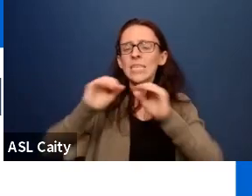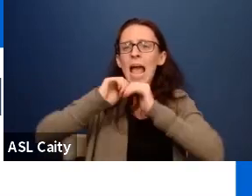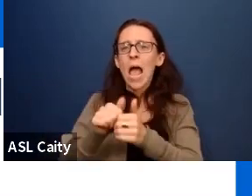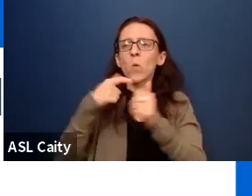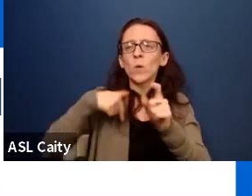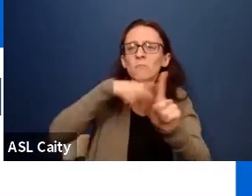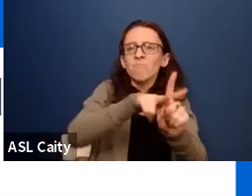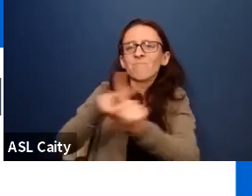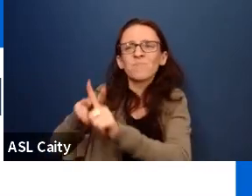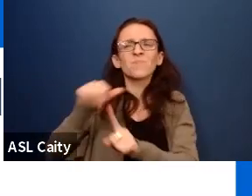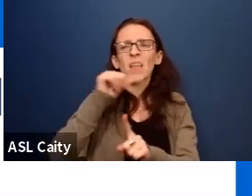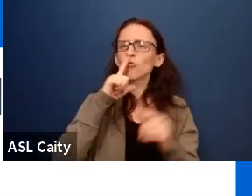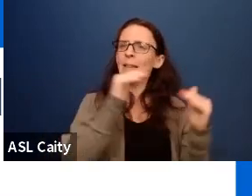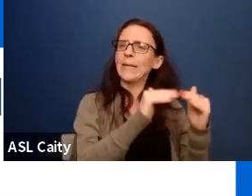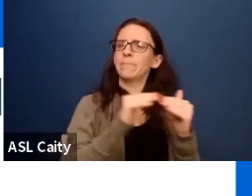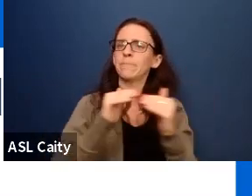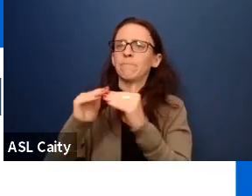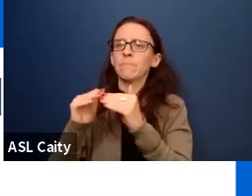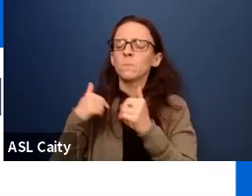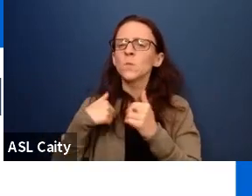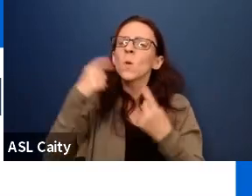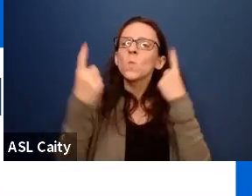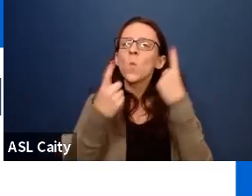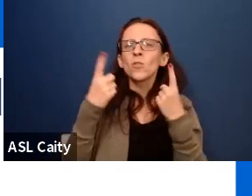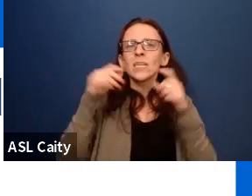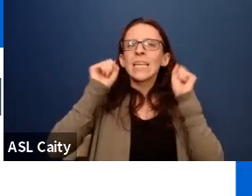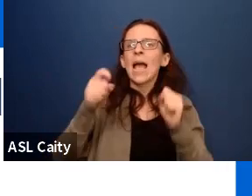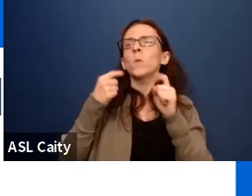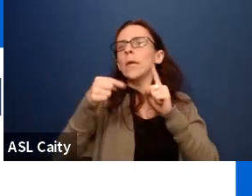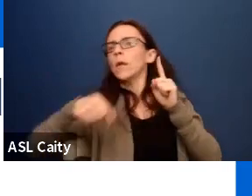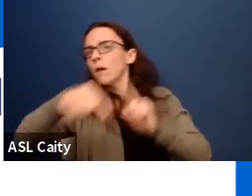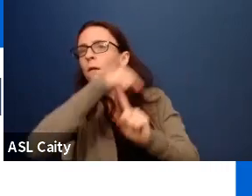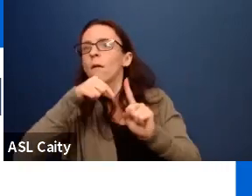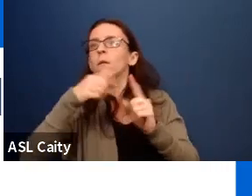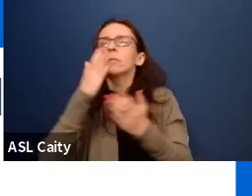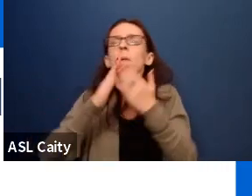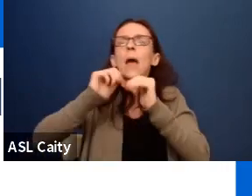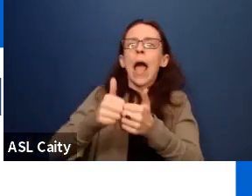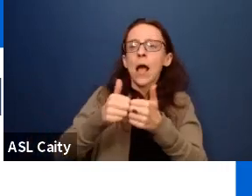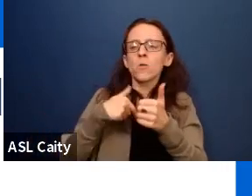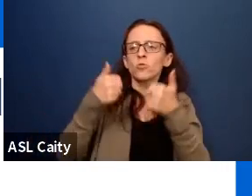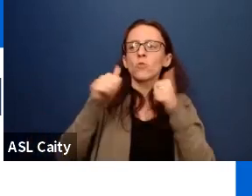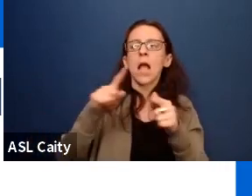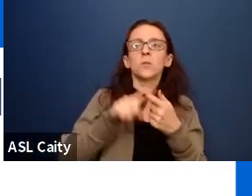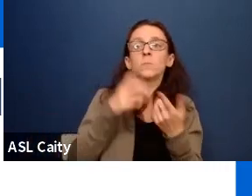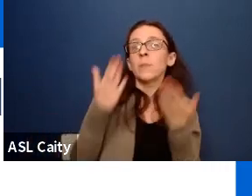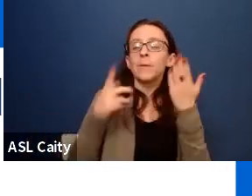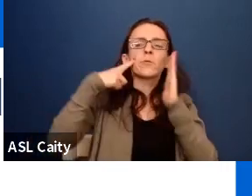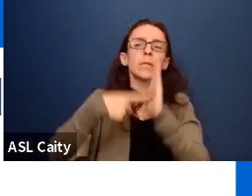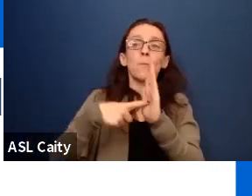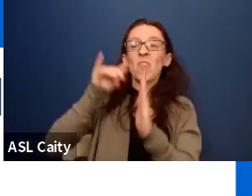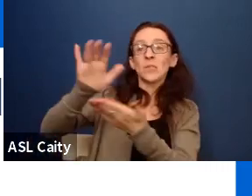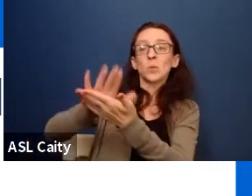there could be some workarounds in some way, either to do it as a set aside % of seats at the school,